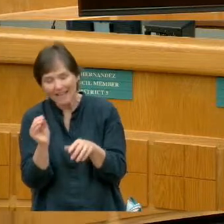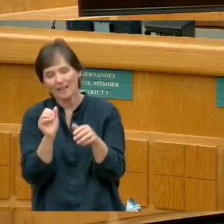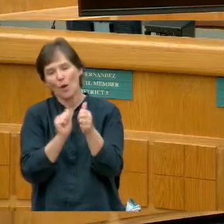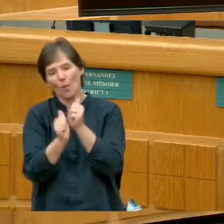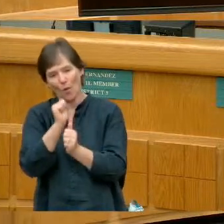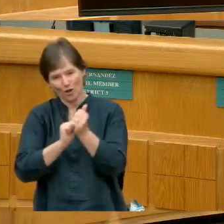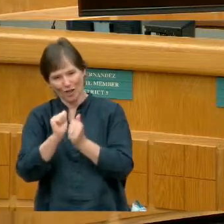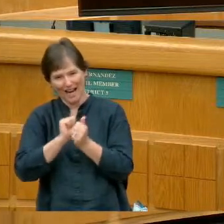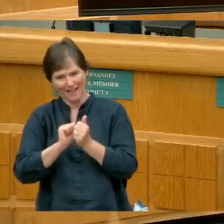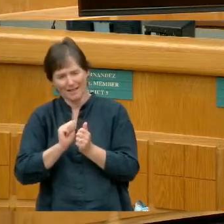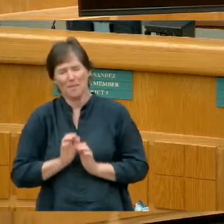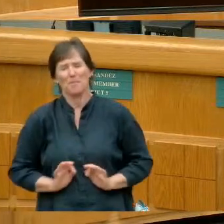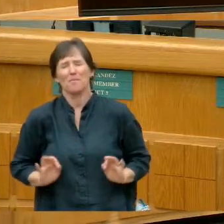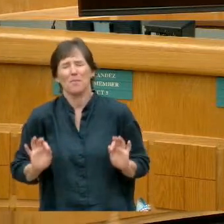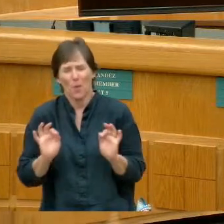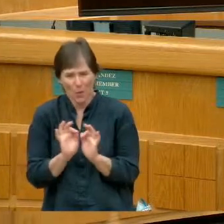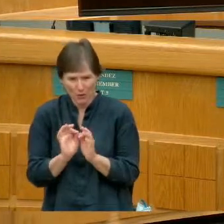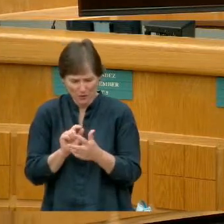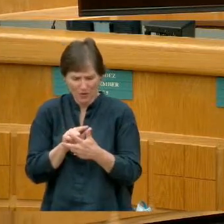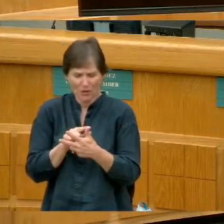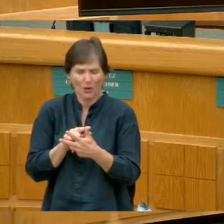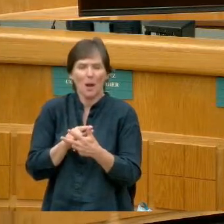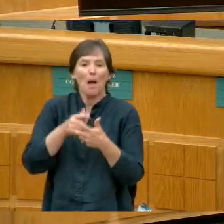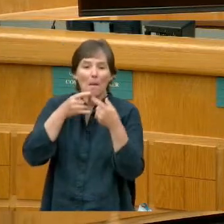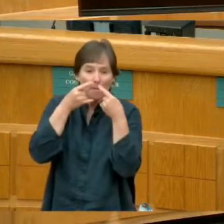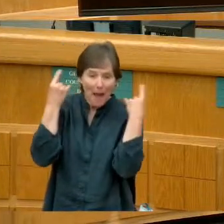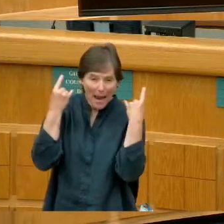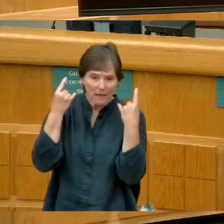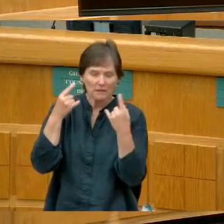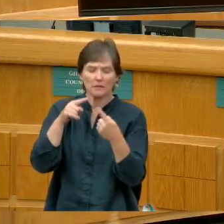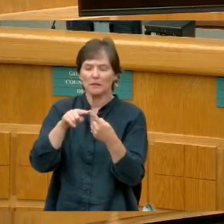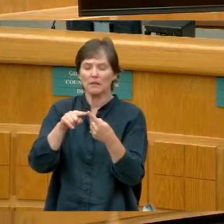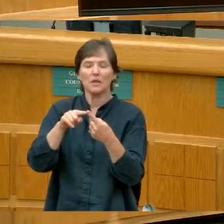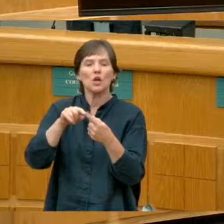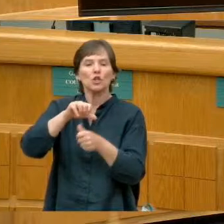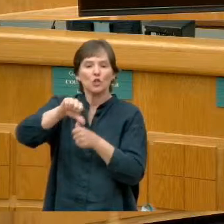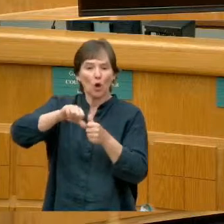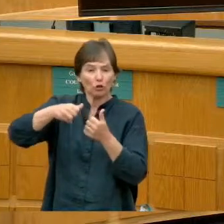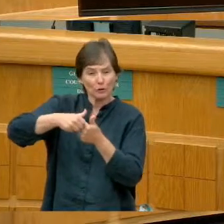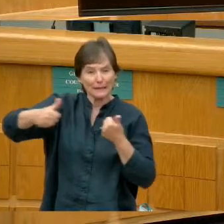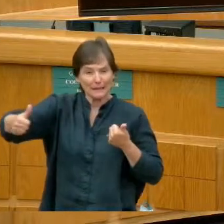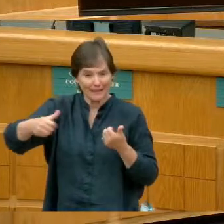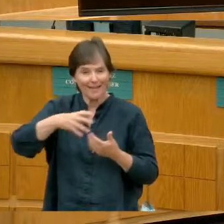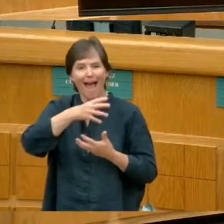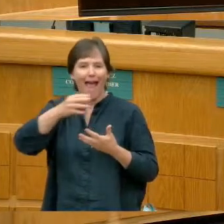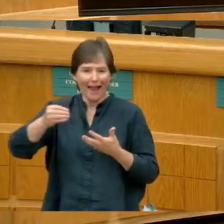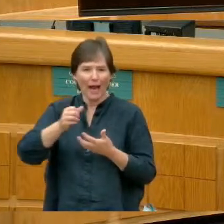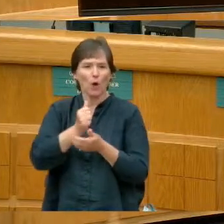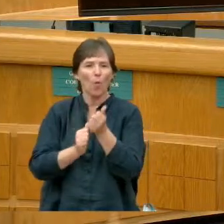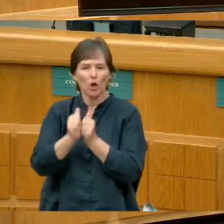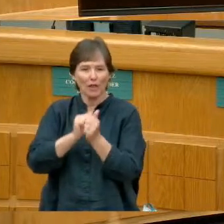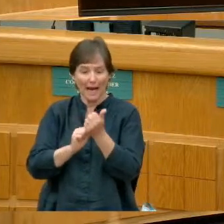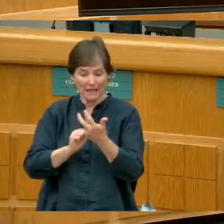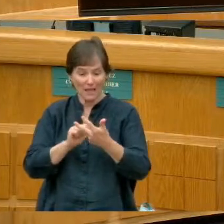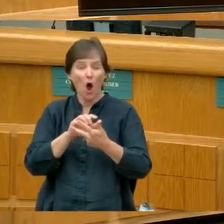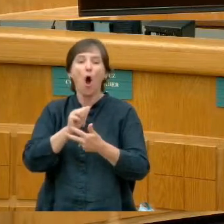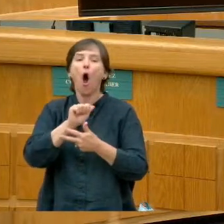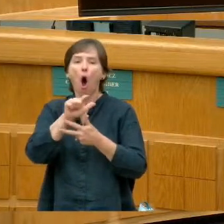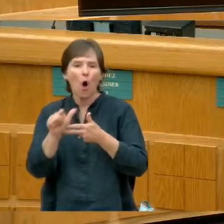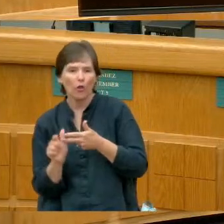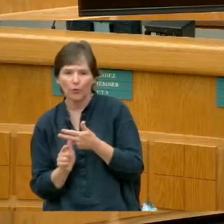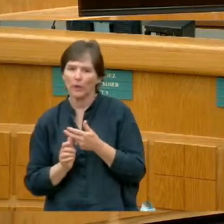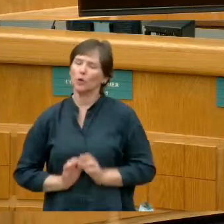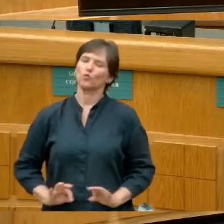to wear a mask, social distance, and routinely wash your hands. None of these instructions are one or the other.